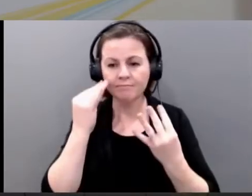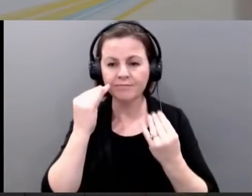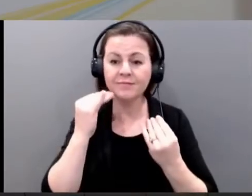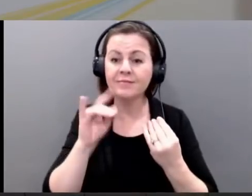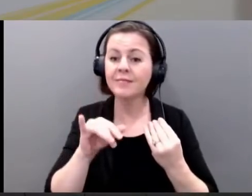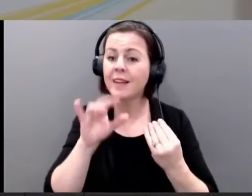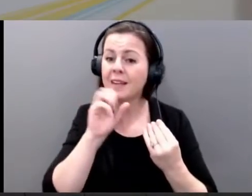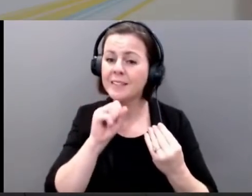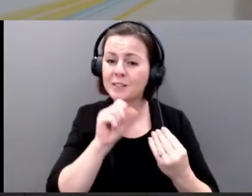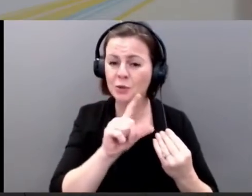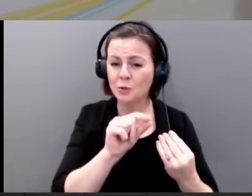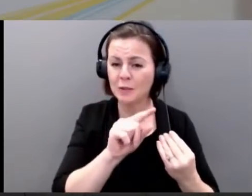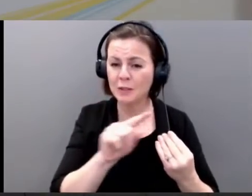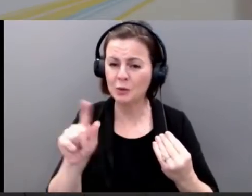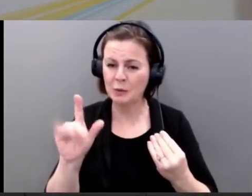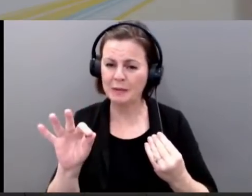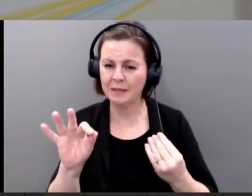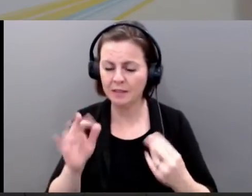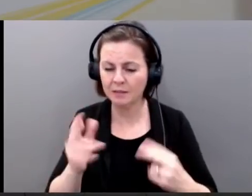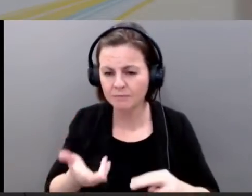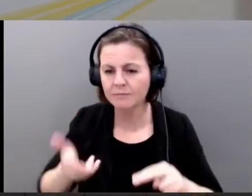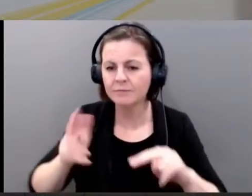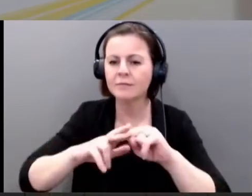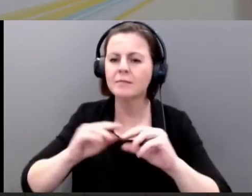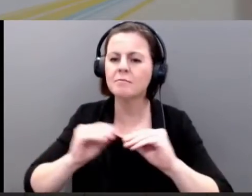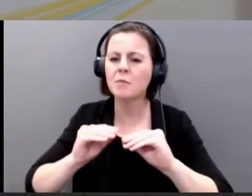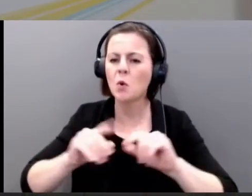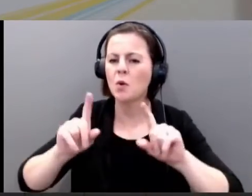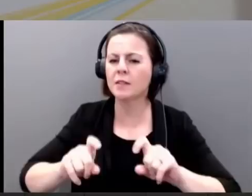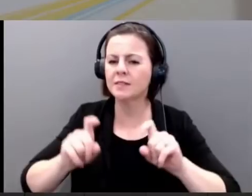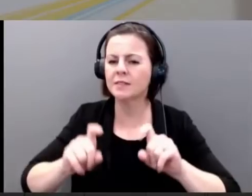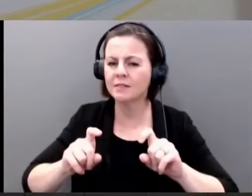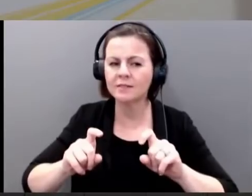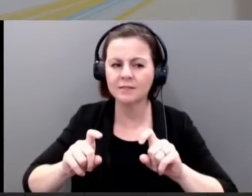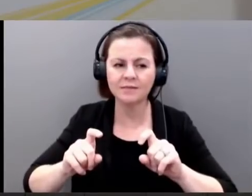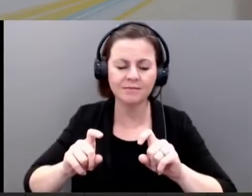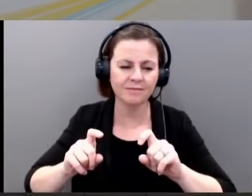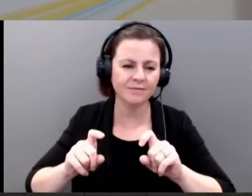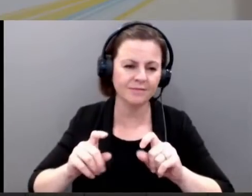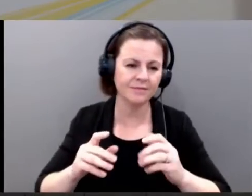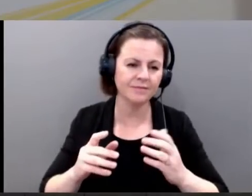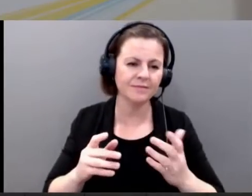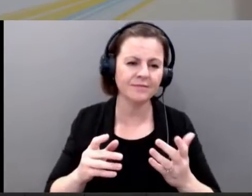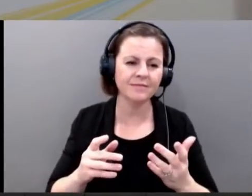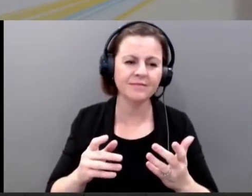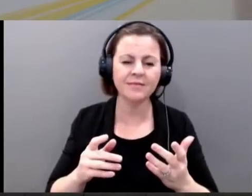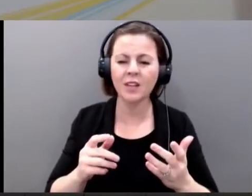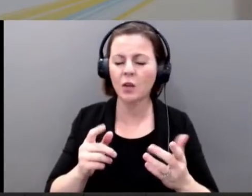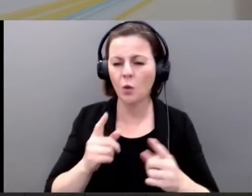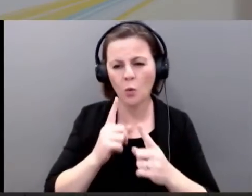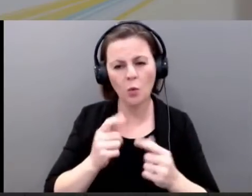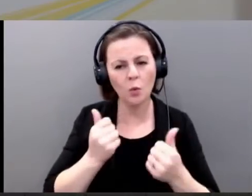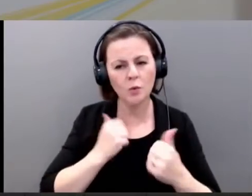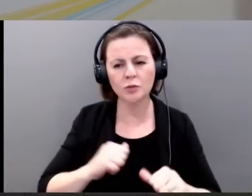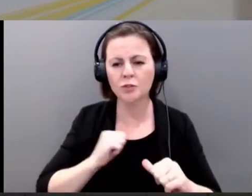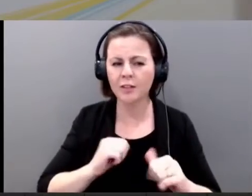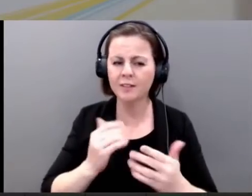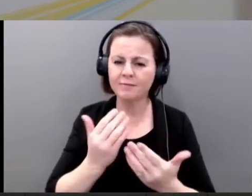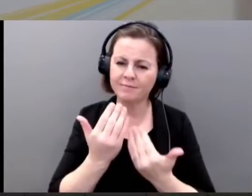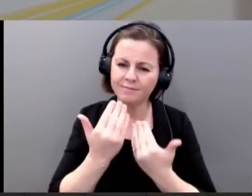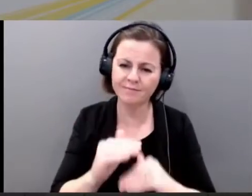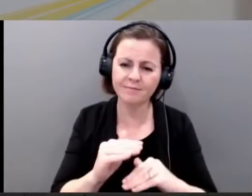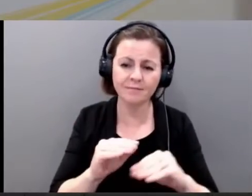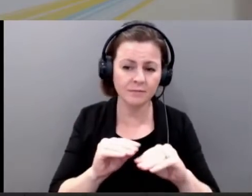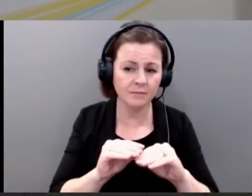group, and to try to do identification and limit that transmission, whether or not